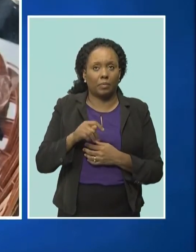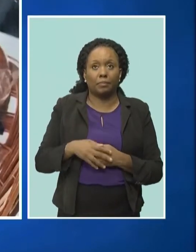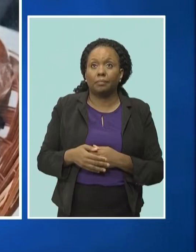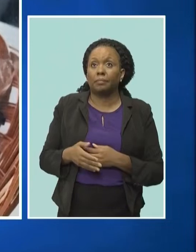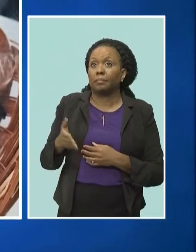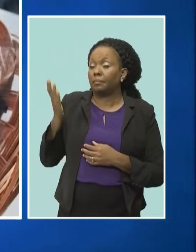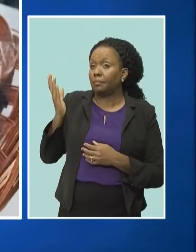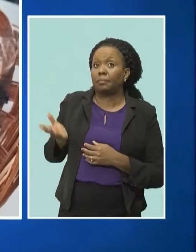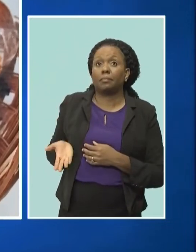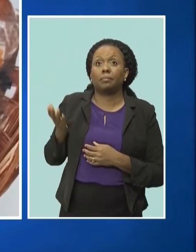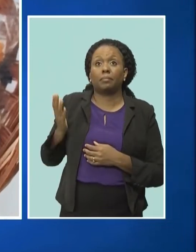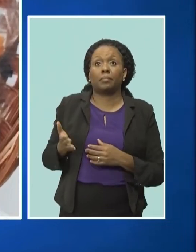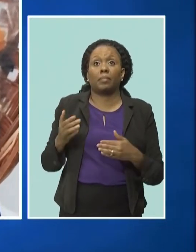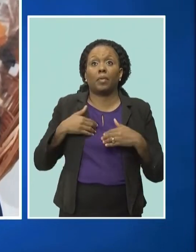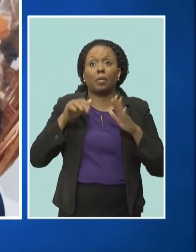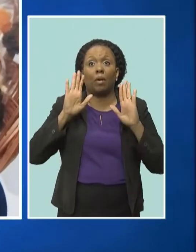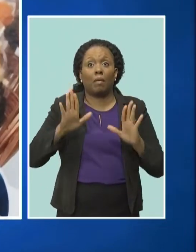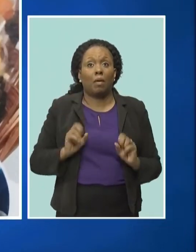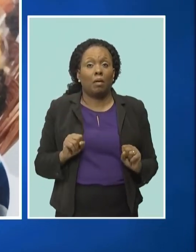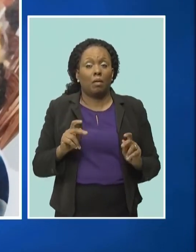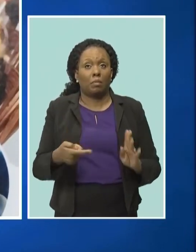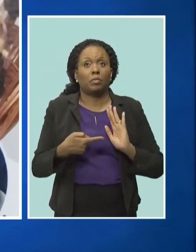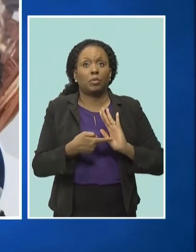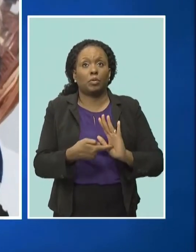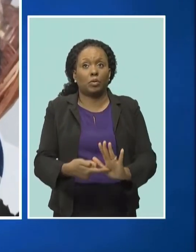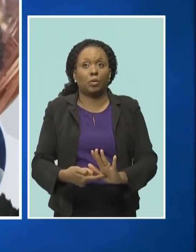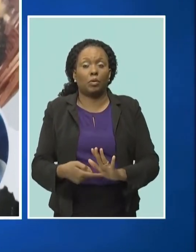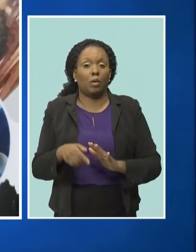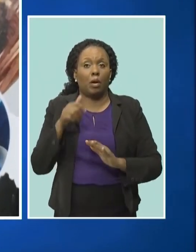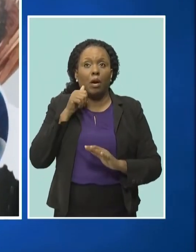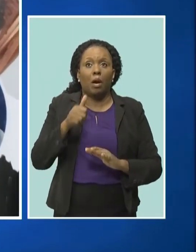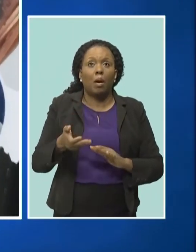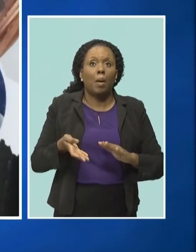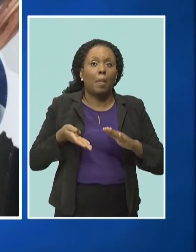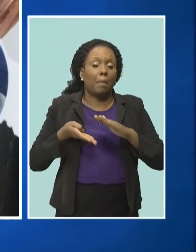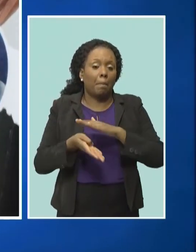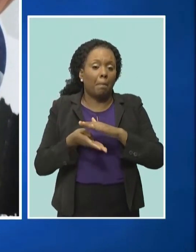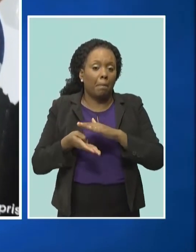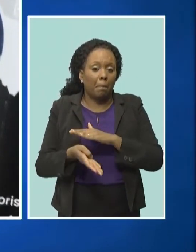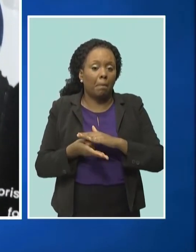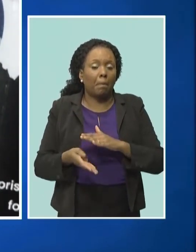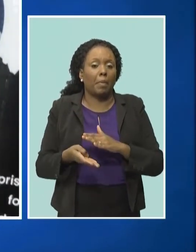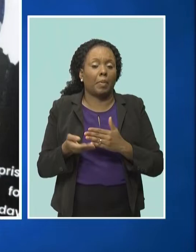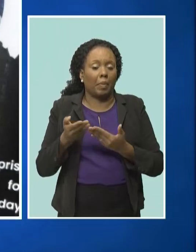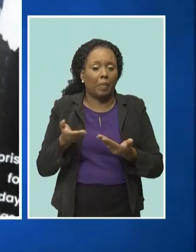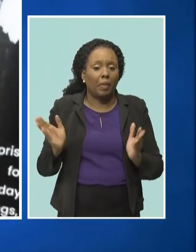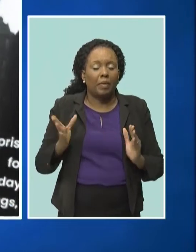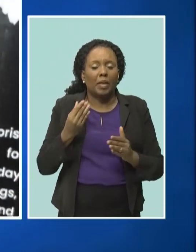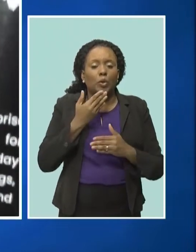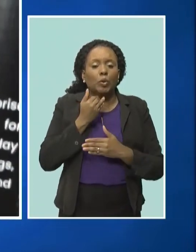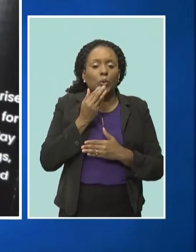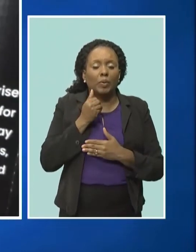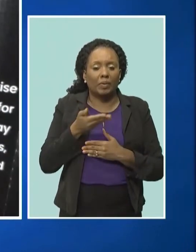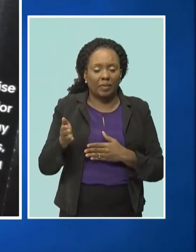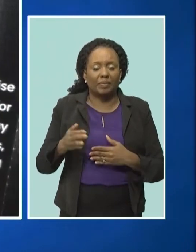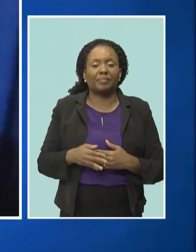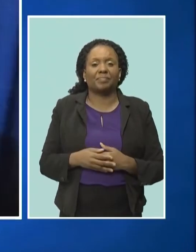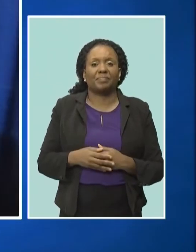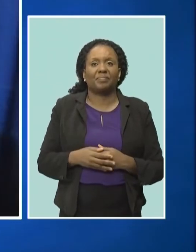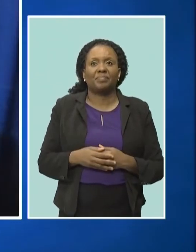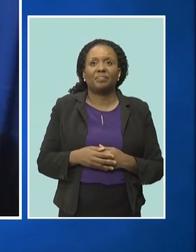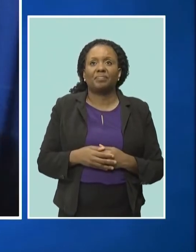golden opportunity to further showcase the company's baked goods and sweet treats. The Youth Entrepreneurship Scheme providing